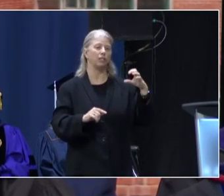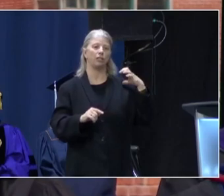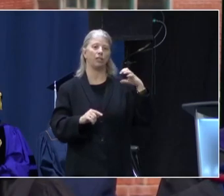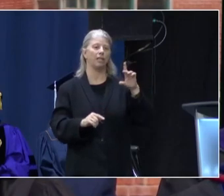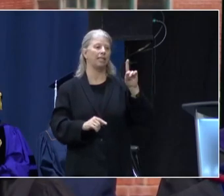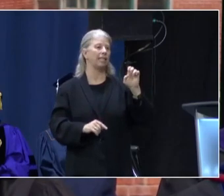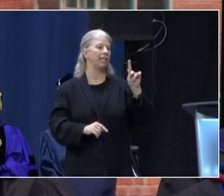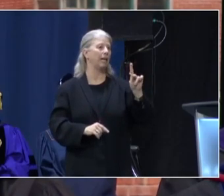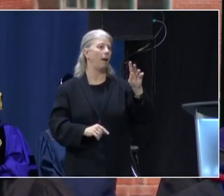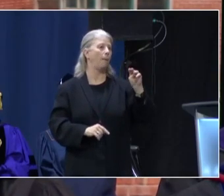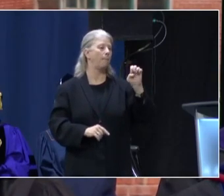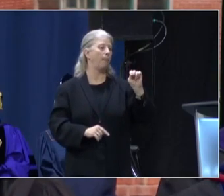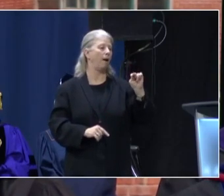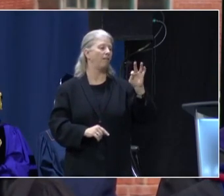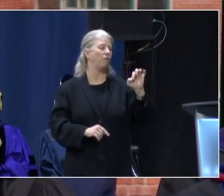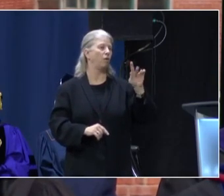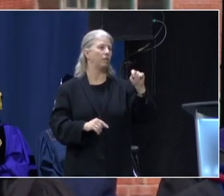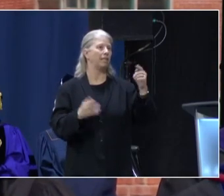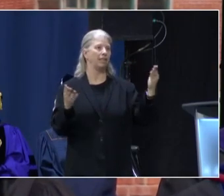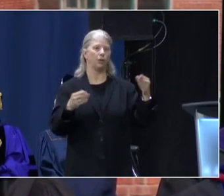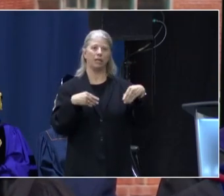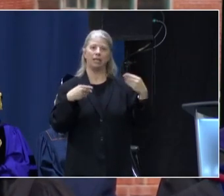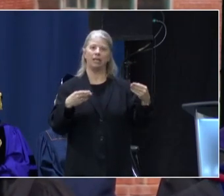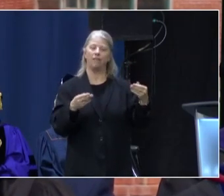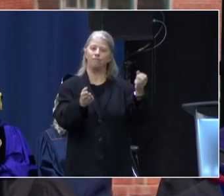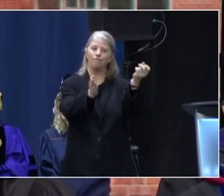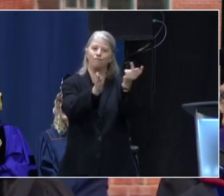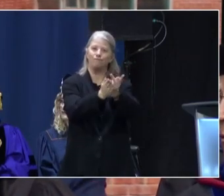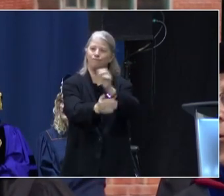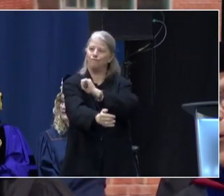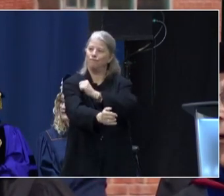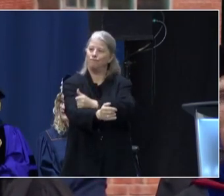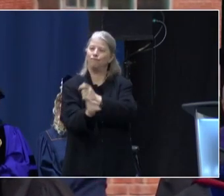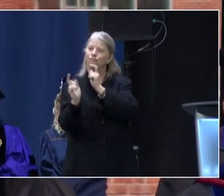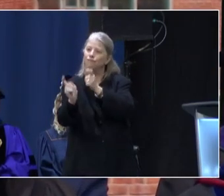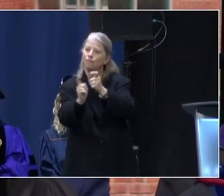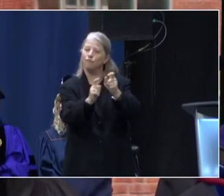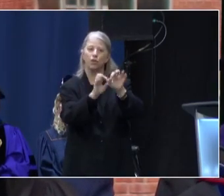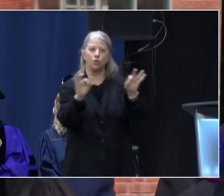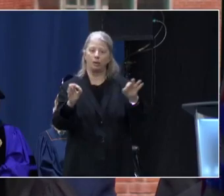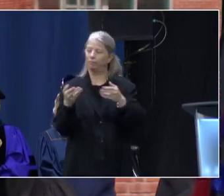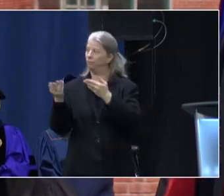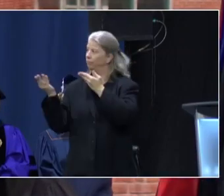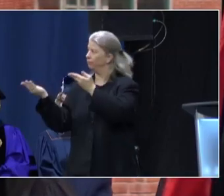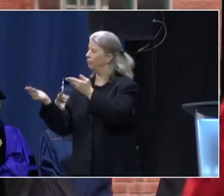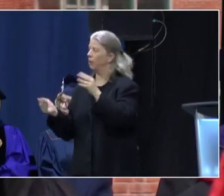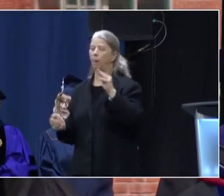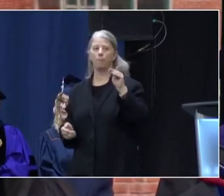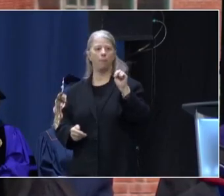Dick Monfort here to give the authorization for conferring of the degrees. Chairman Monfort.